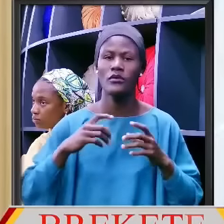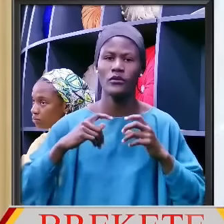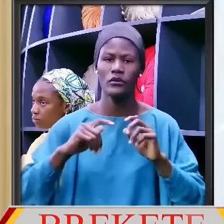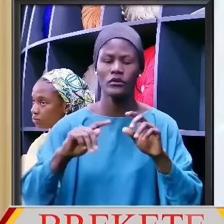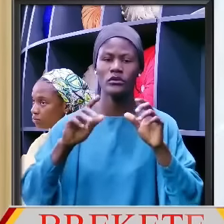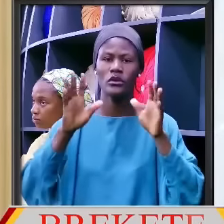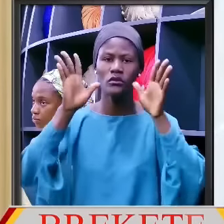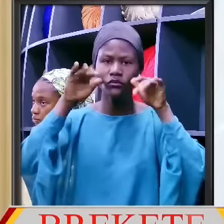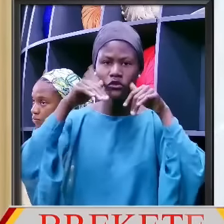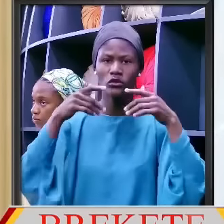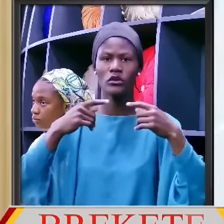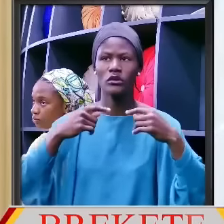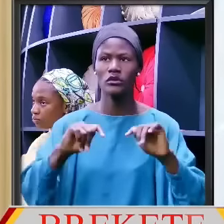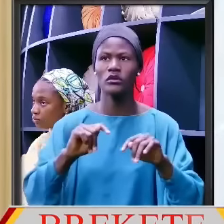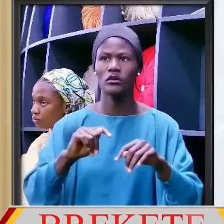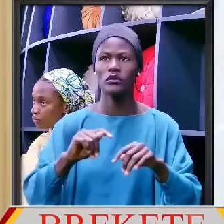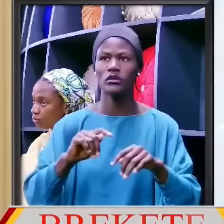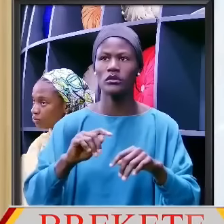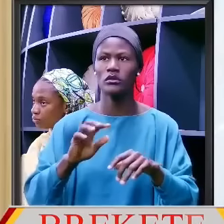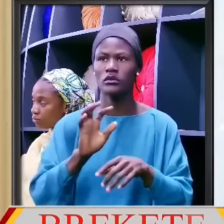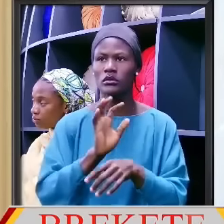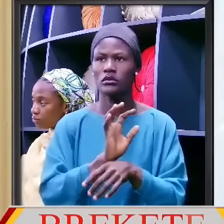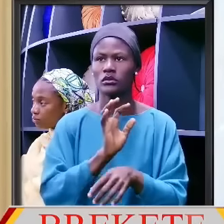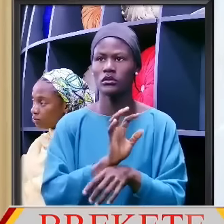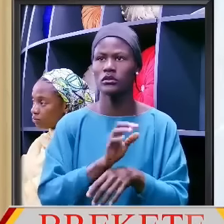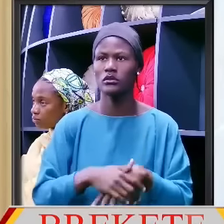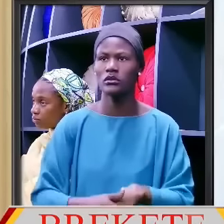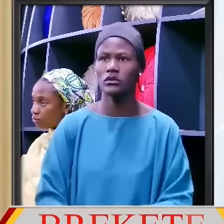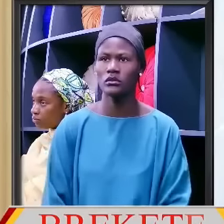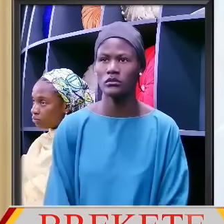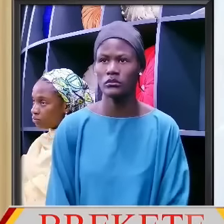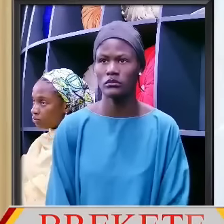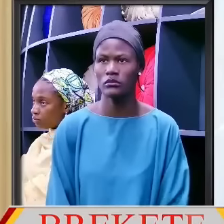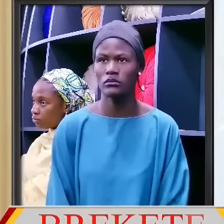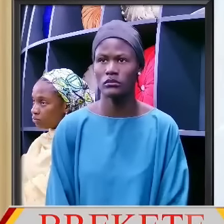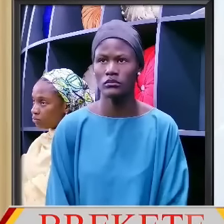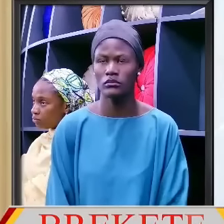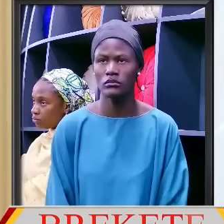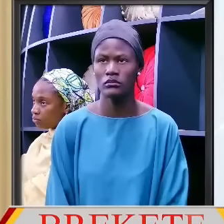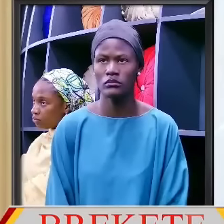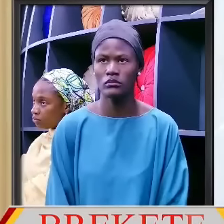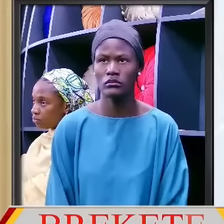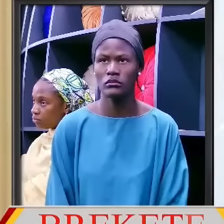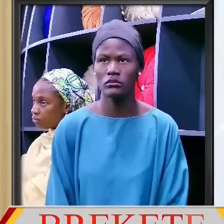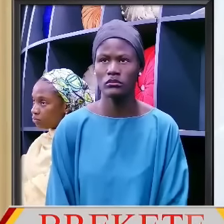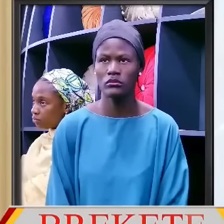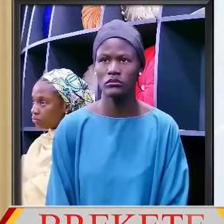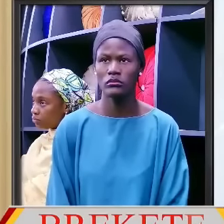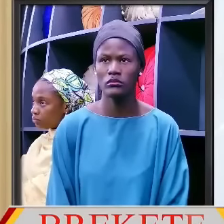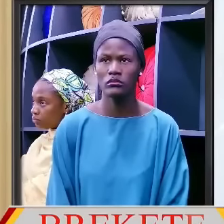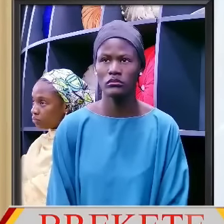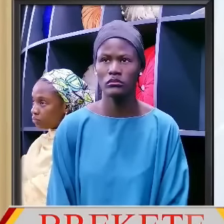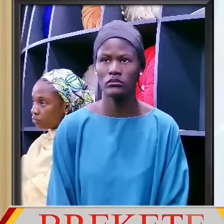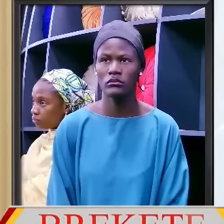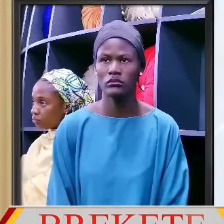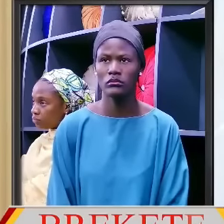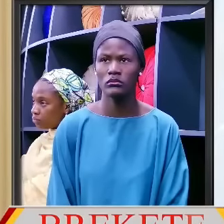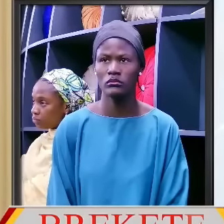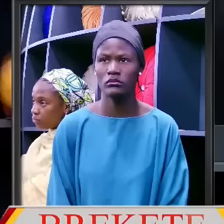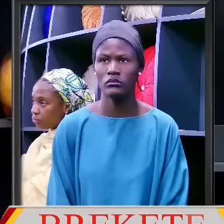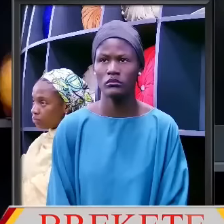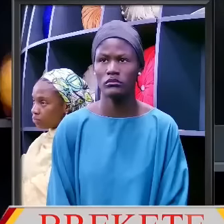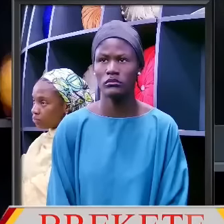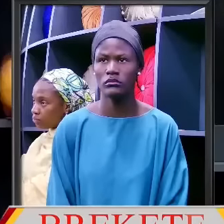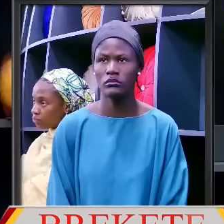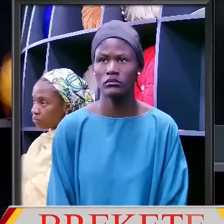Christians. I am tired. We are the driver. We need solution. You go come we back. Need carry and give in them back. Country. We should